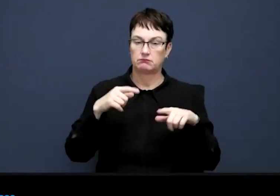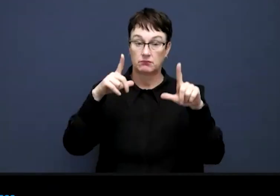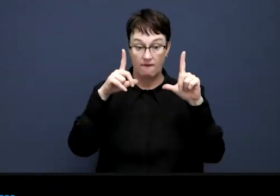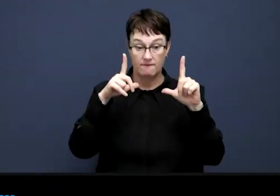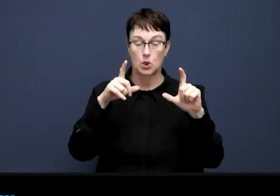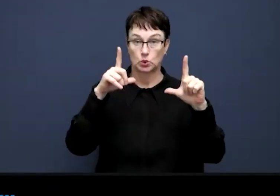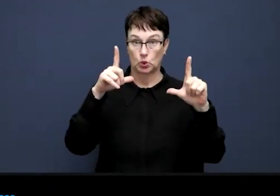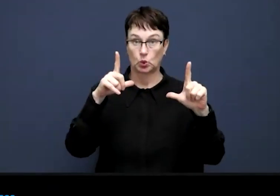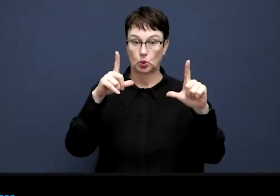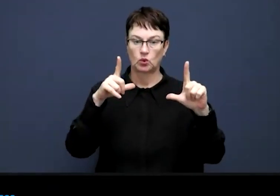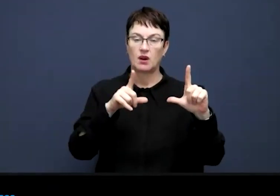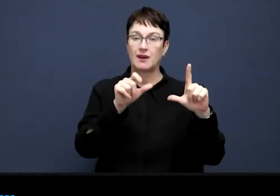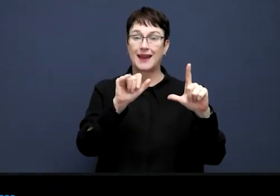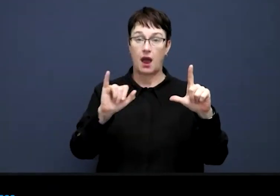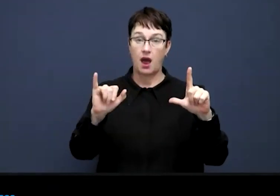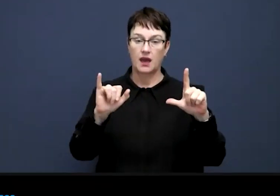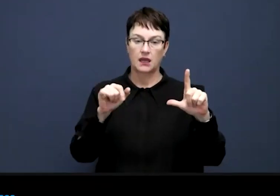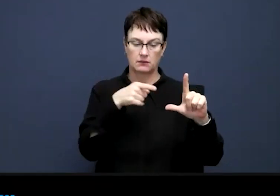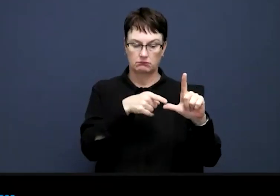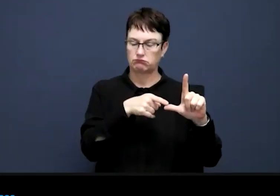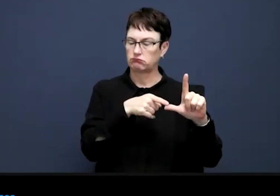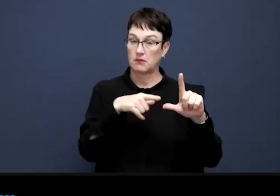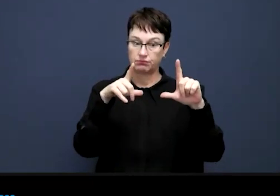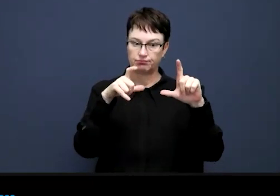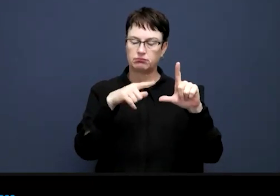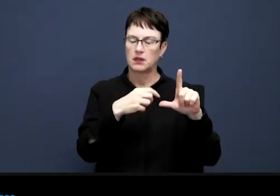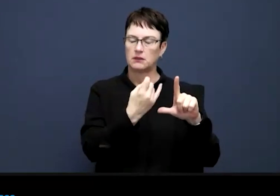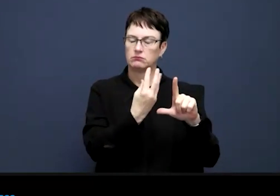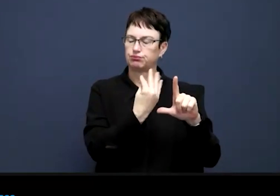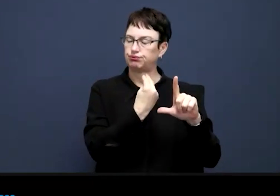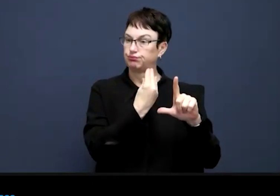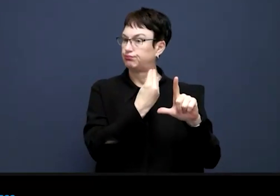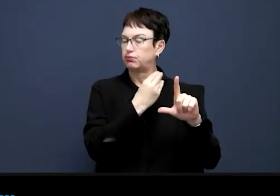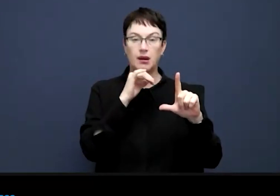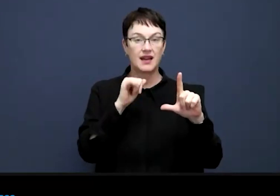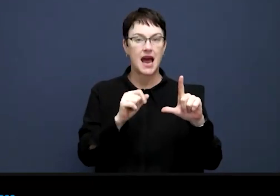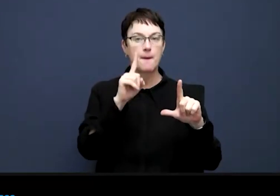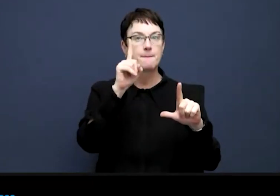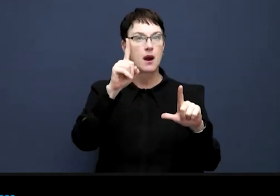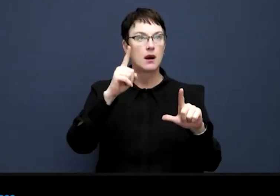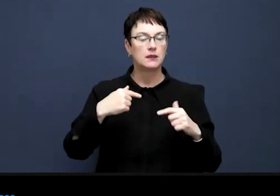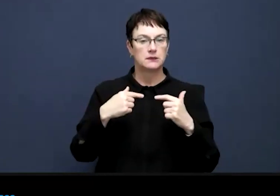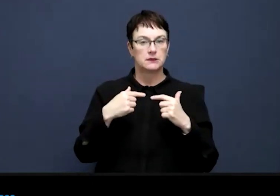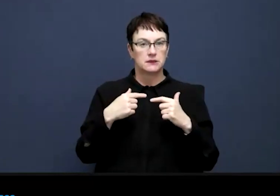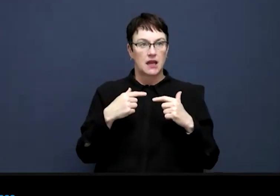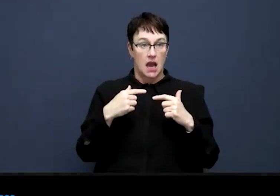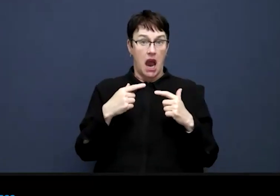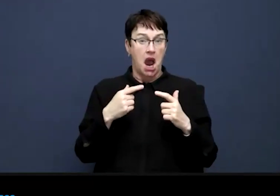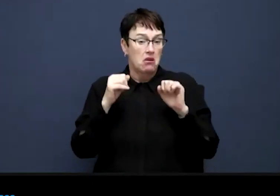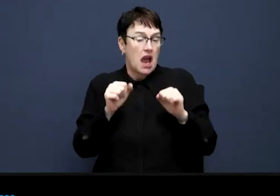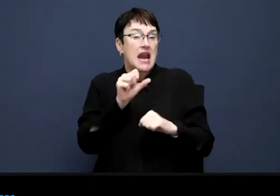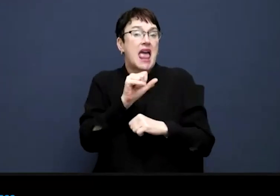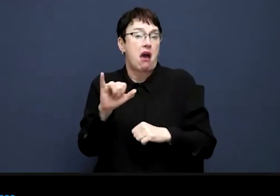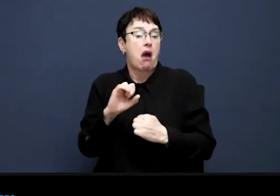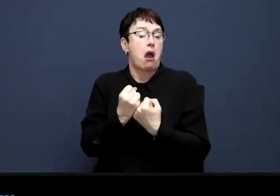structure that in front of you and let you read that document, but that doesn't remove your legal requirements as an organization, but it is an